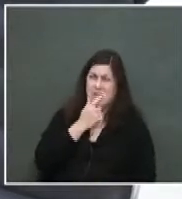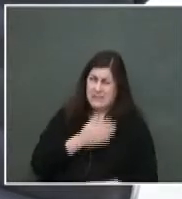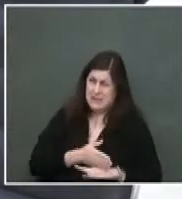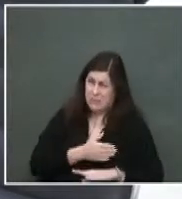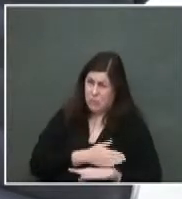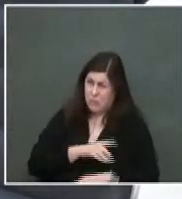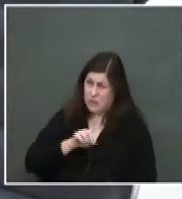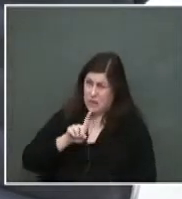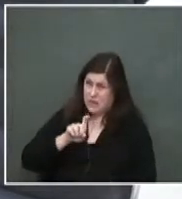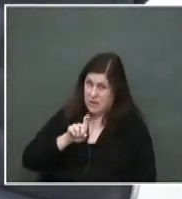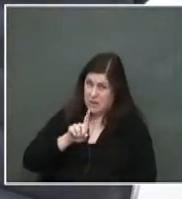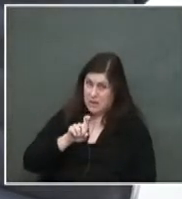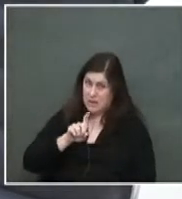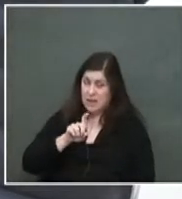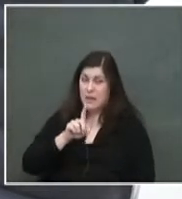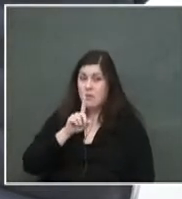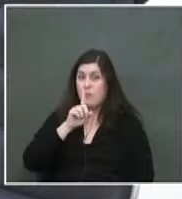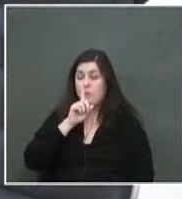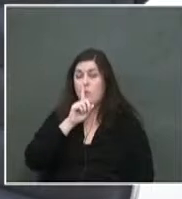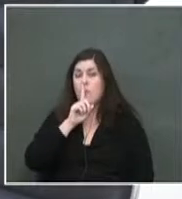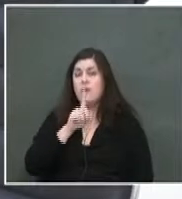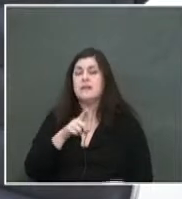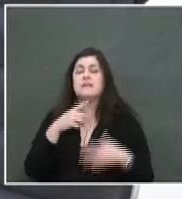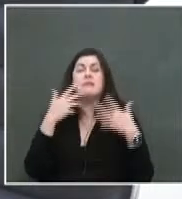and actually what it is.